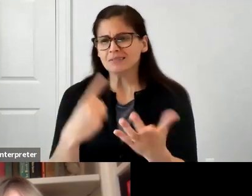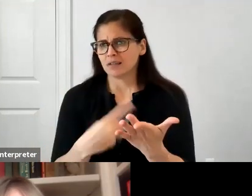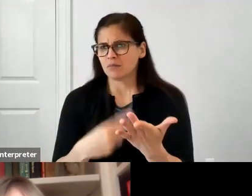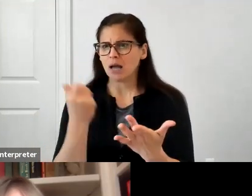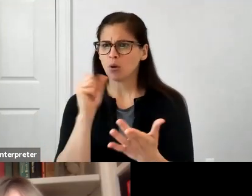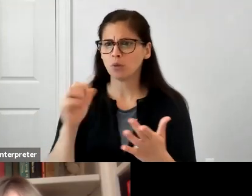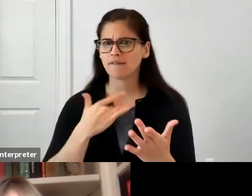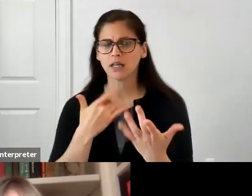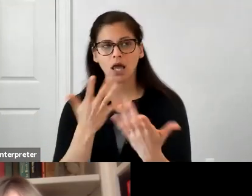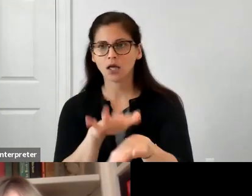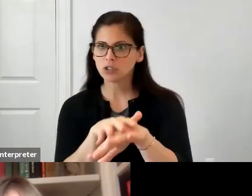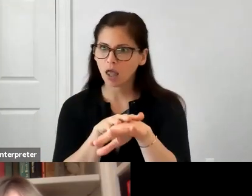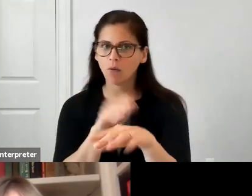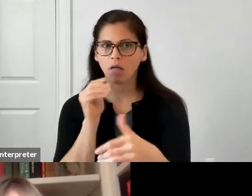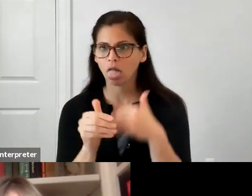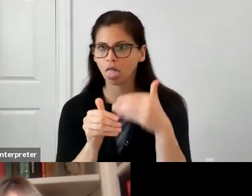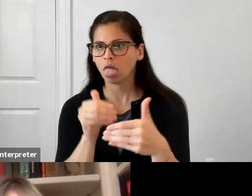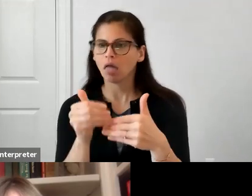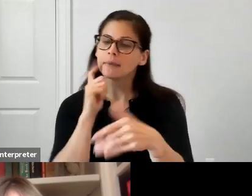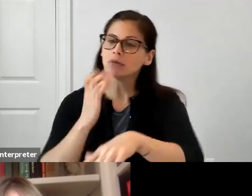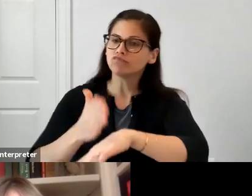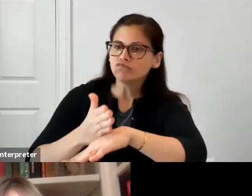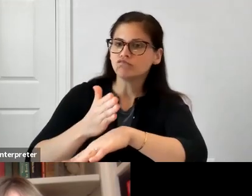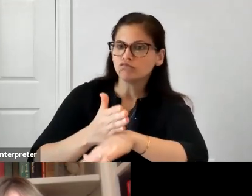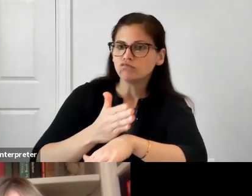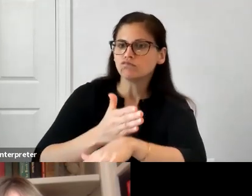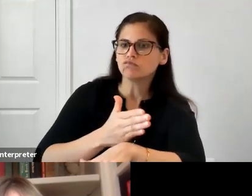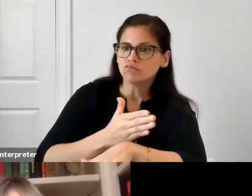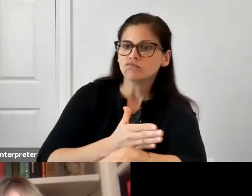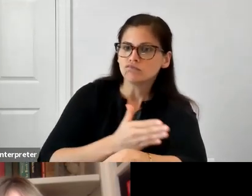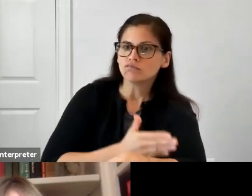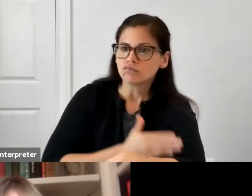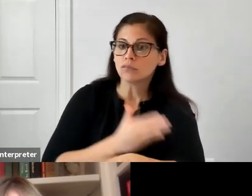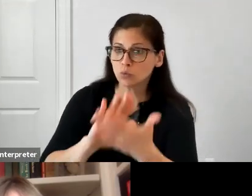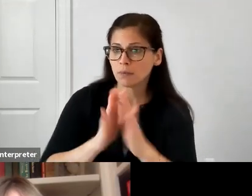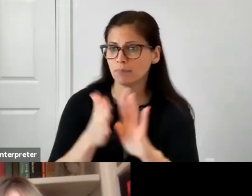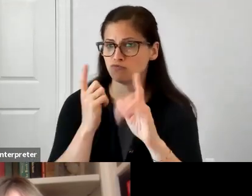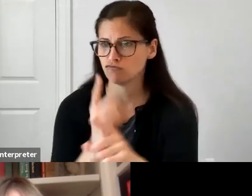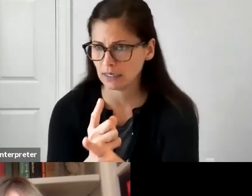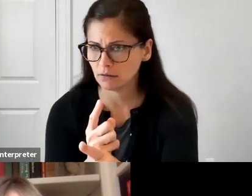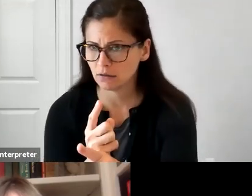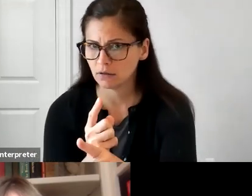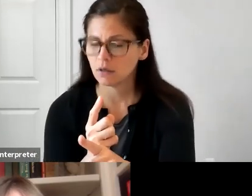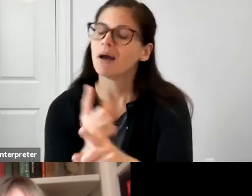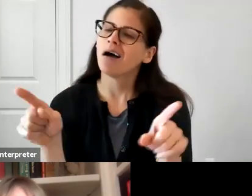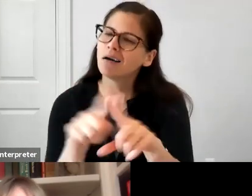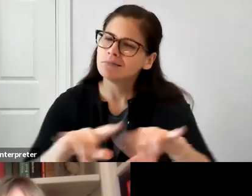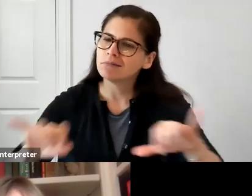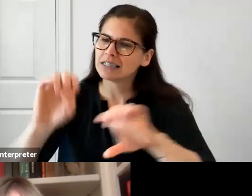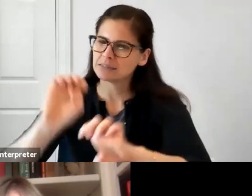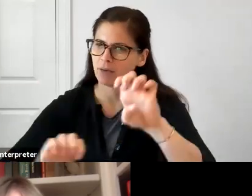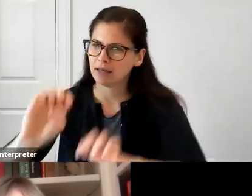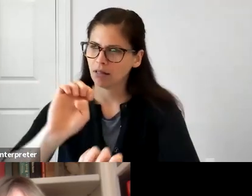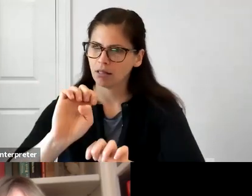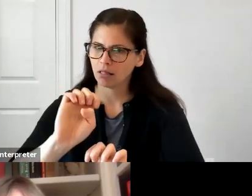because in many times it's incremental to get it right. It's also experimental. The key thing is